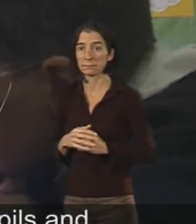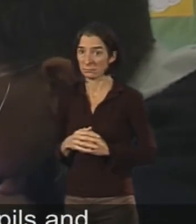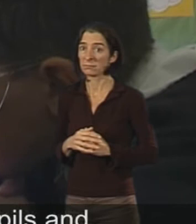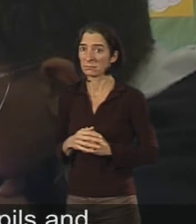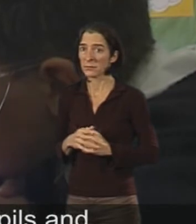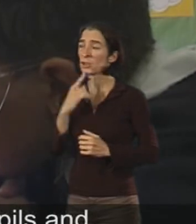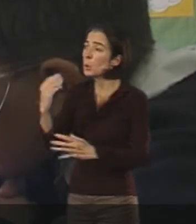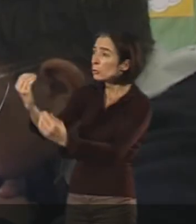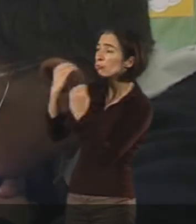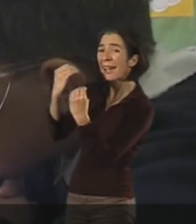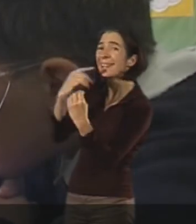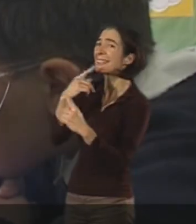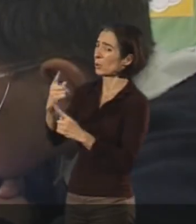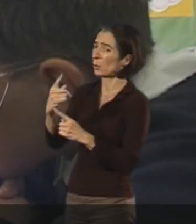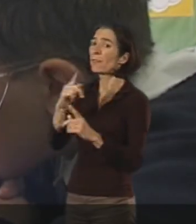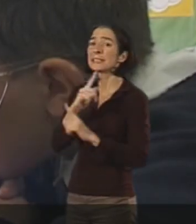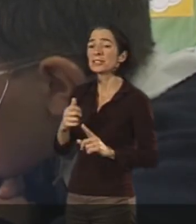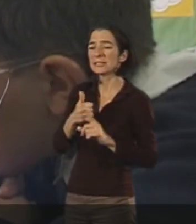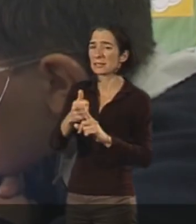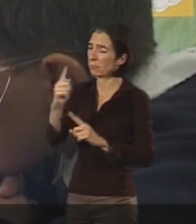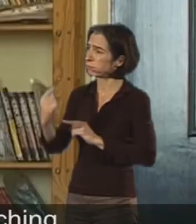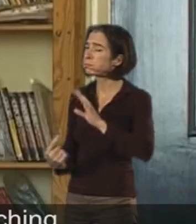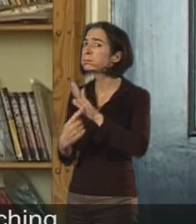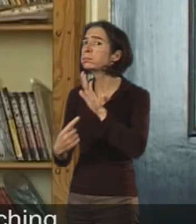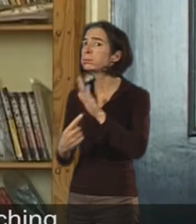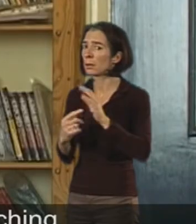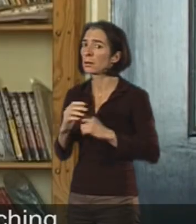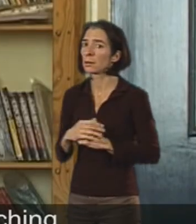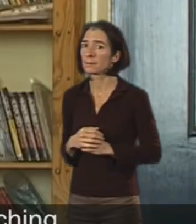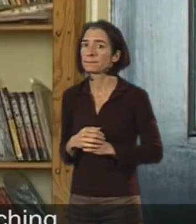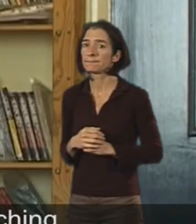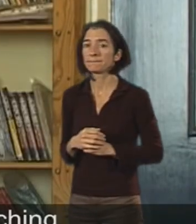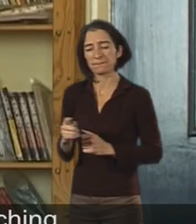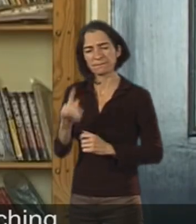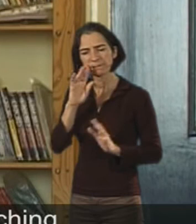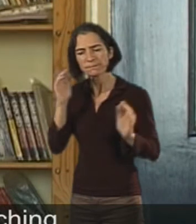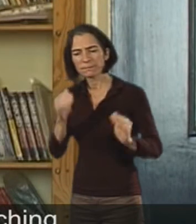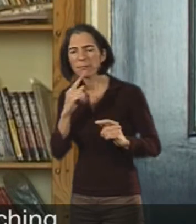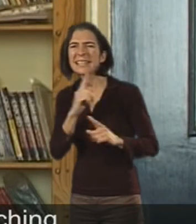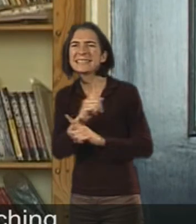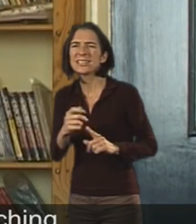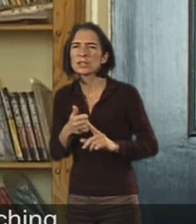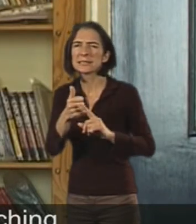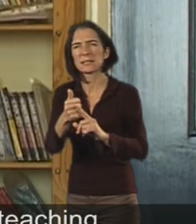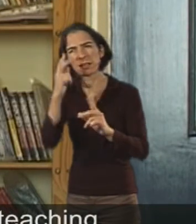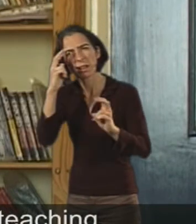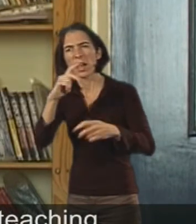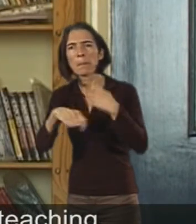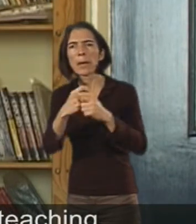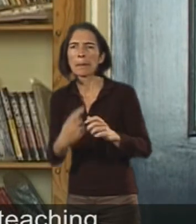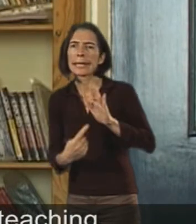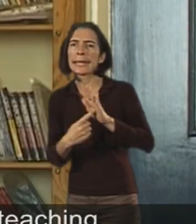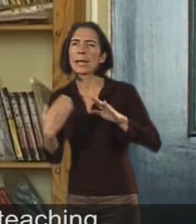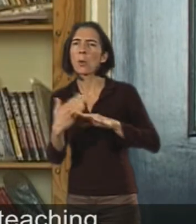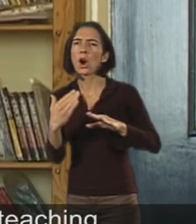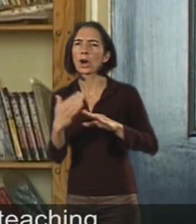teaching assistants has been made a priority. We've looked very much at our teaching assistants being key workers and then developing a